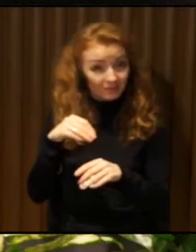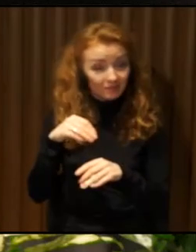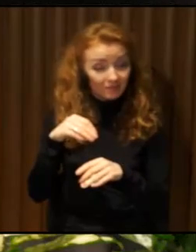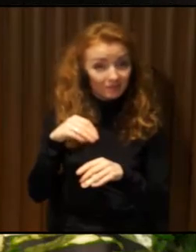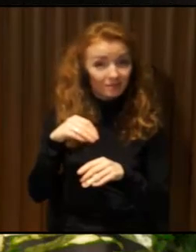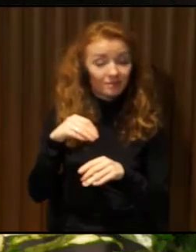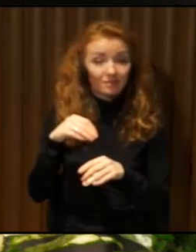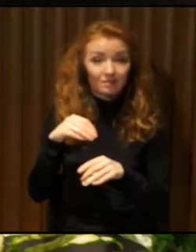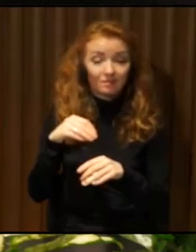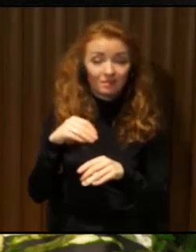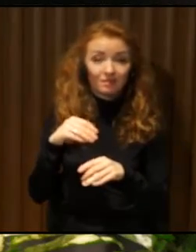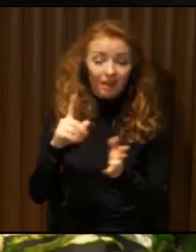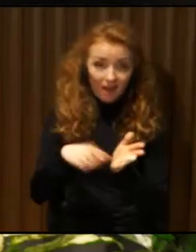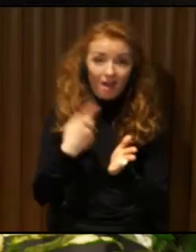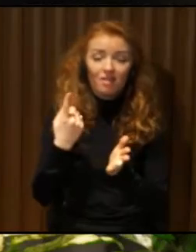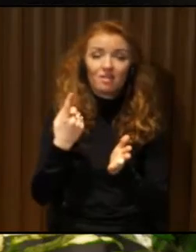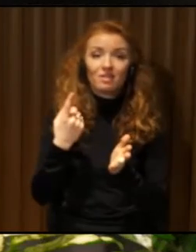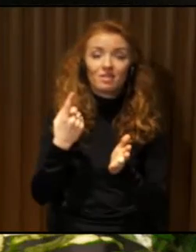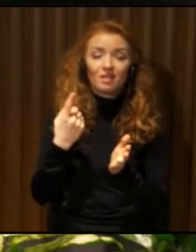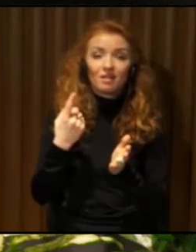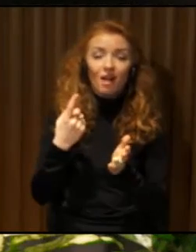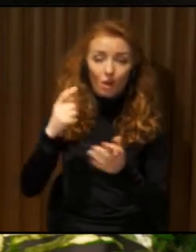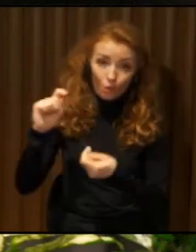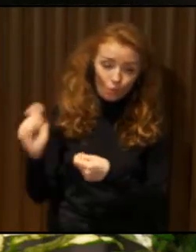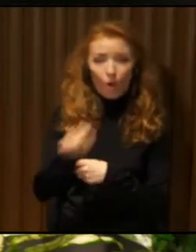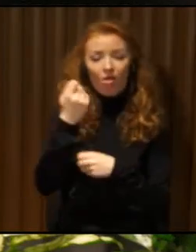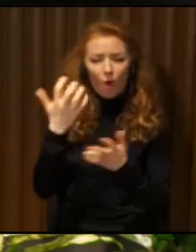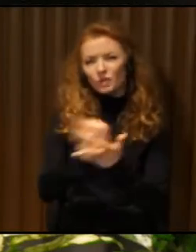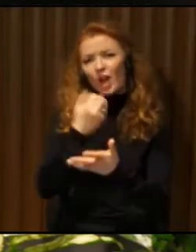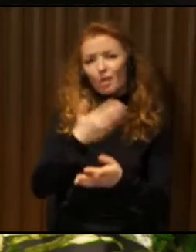later in the future. Well, anyway, now.